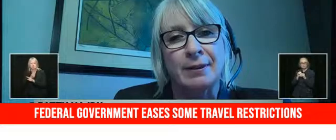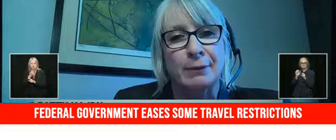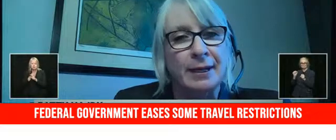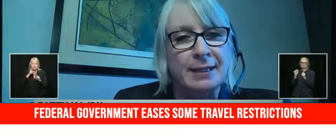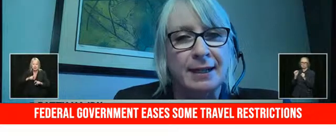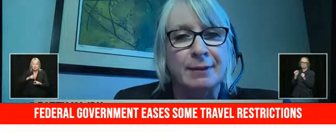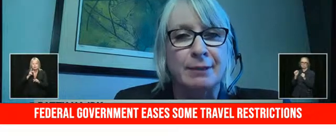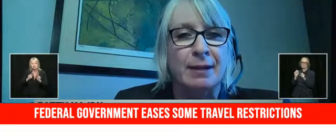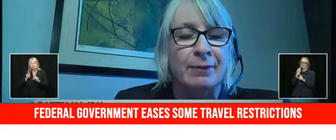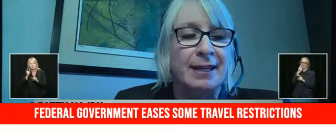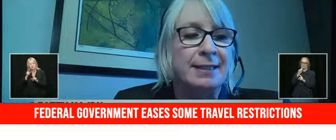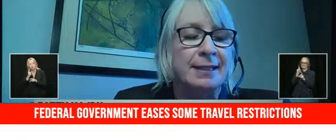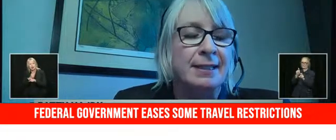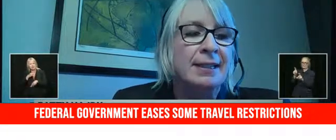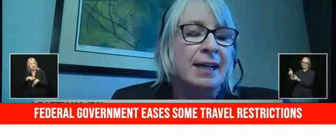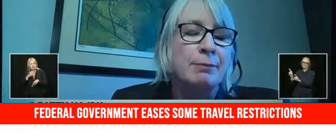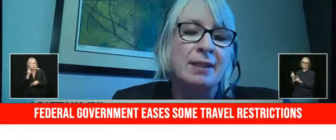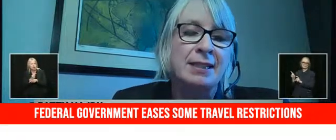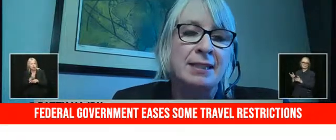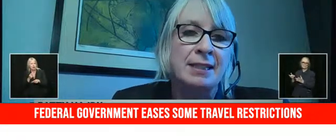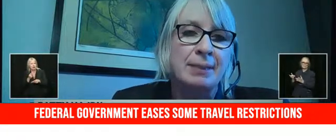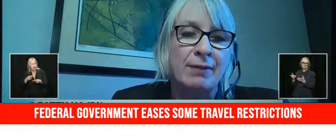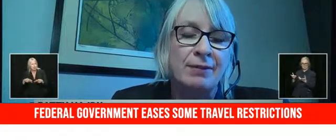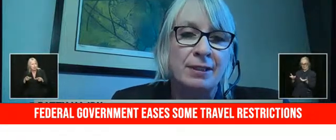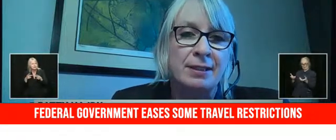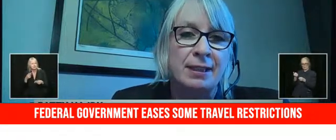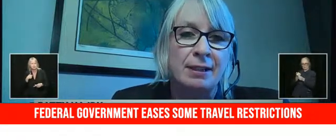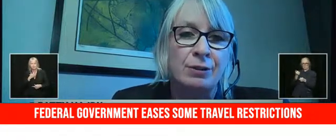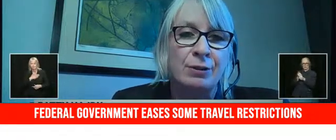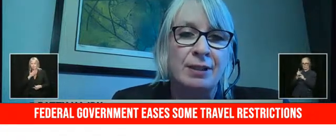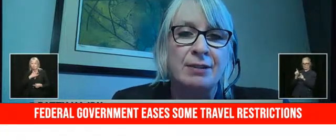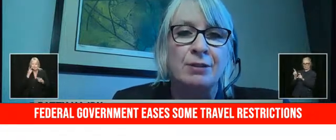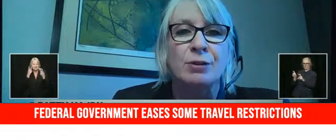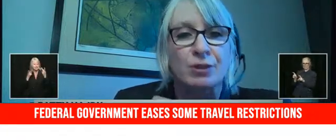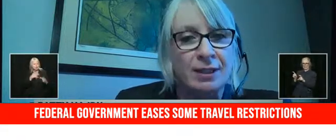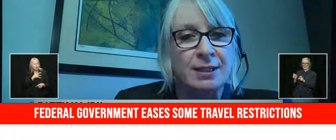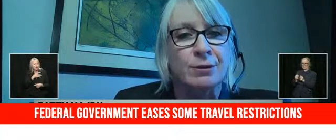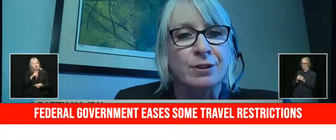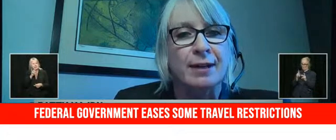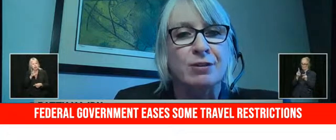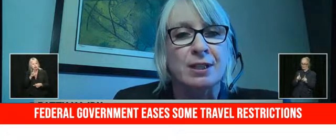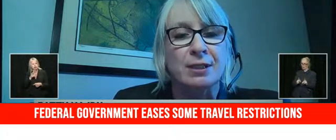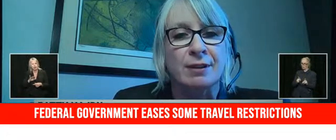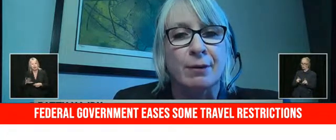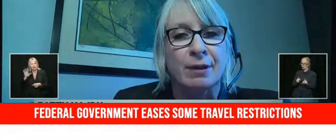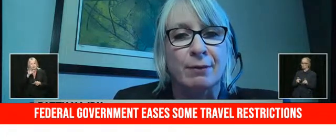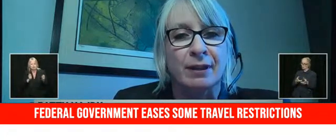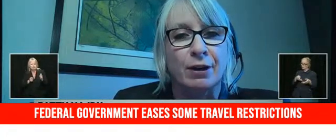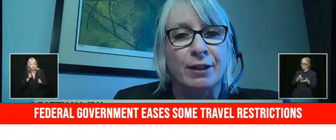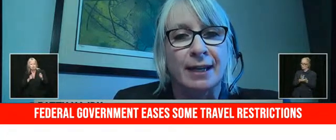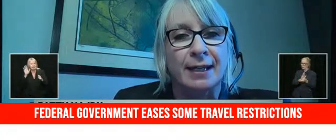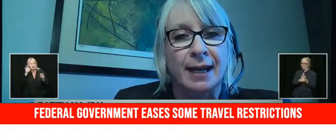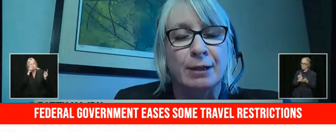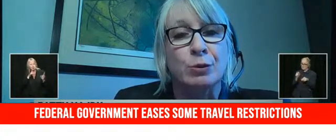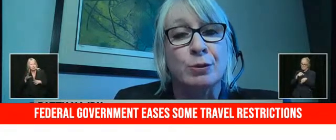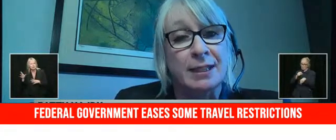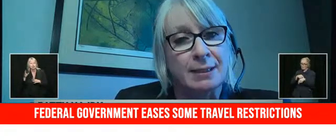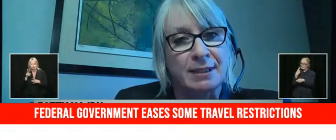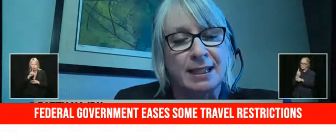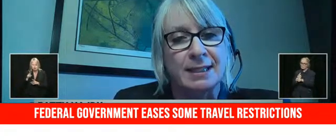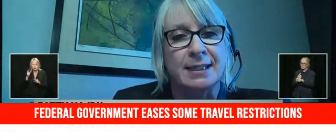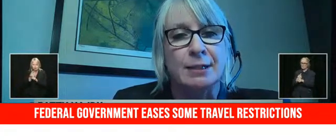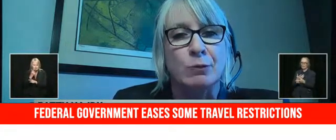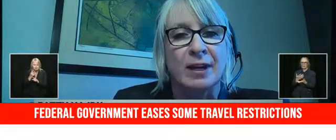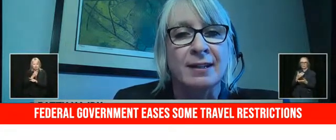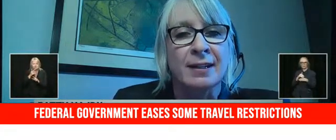right people at the right time at the right place. And I'm pleased to see provinces and territories start to adjust those strategies so that we really are getting at who needs